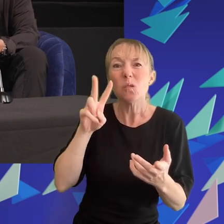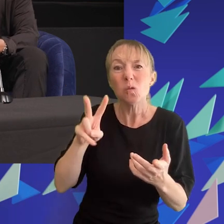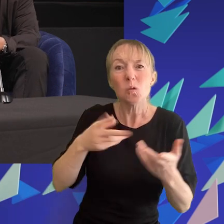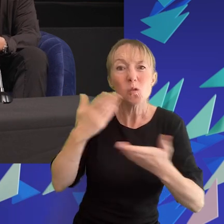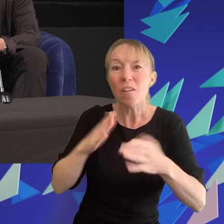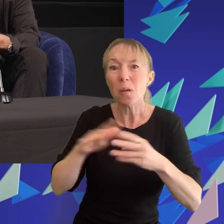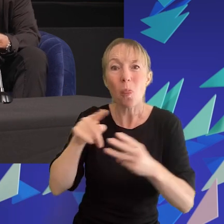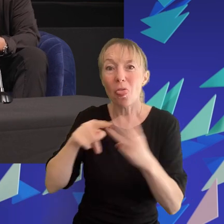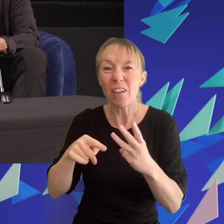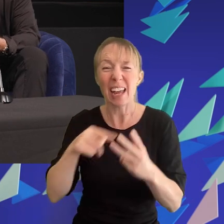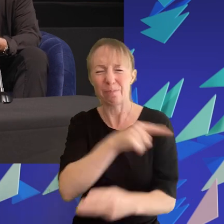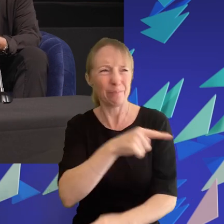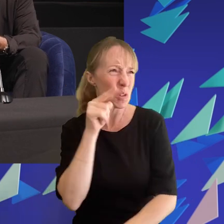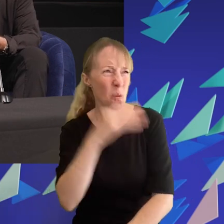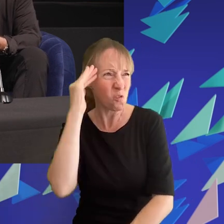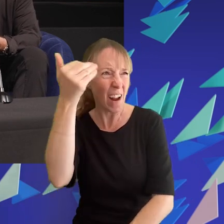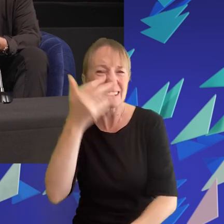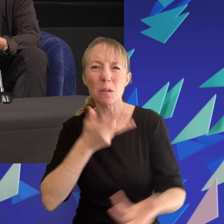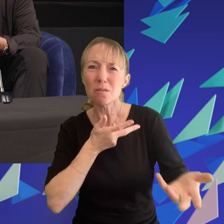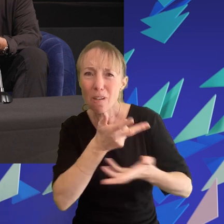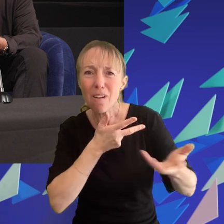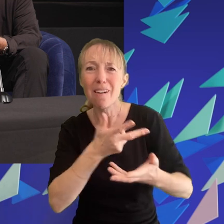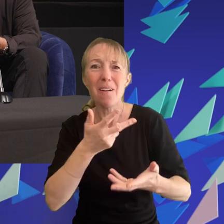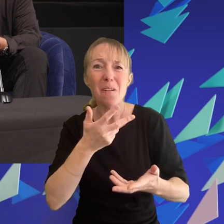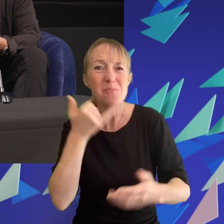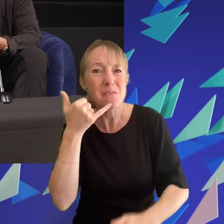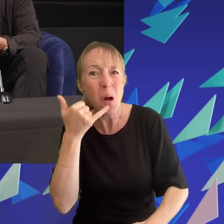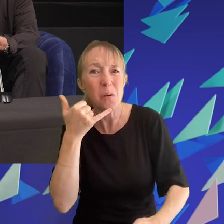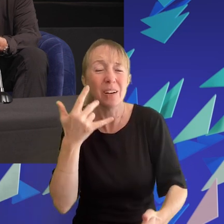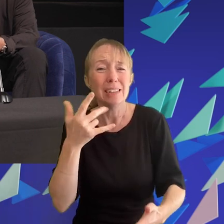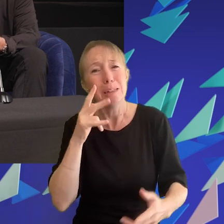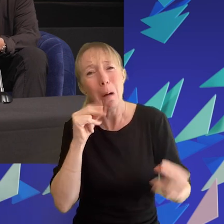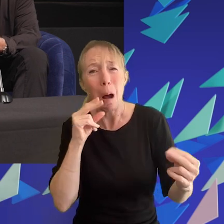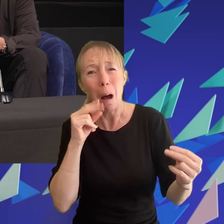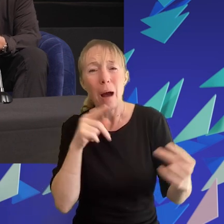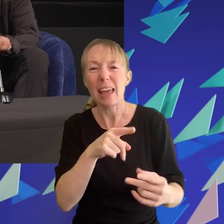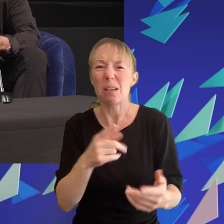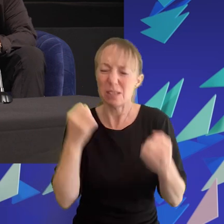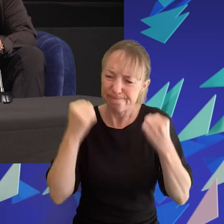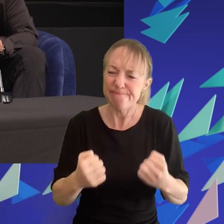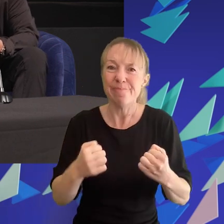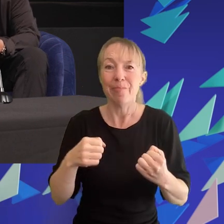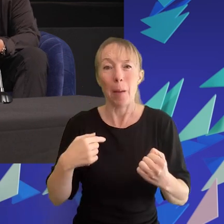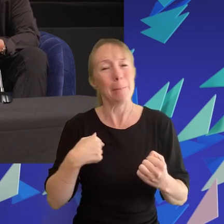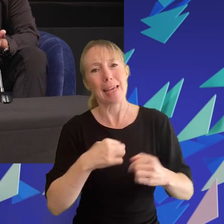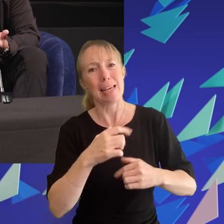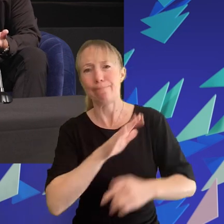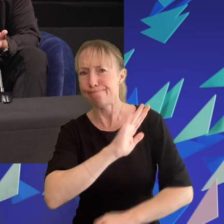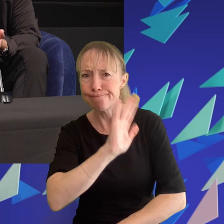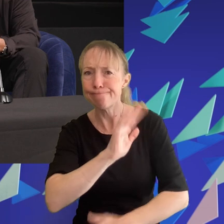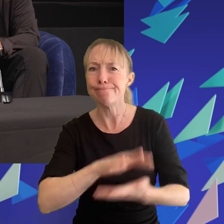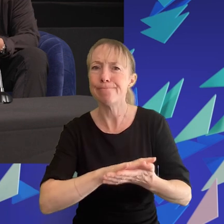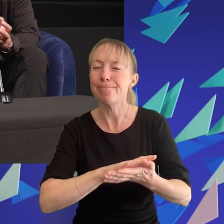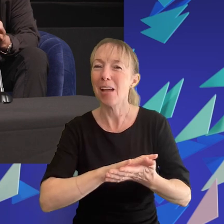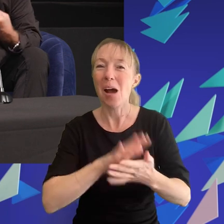crazy. Anyway, we started discussing in the phone, and he was very certain about things, and I was defending my point. And even not